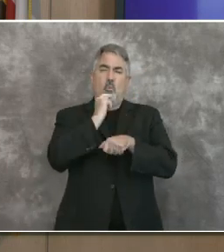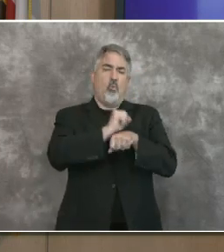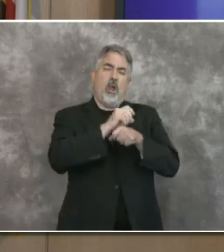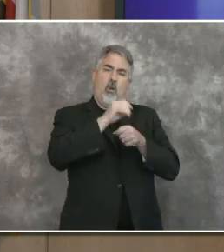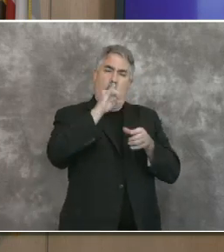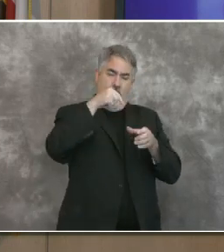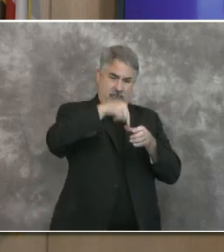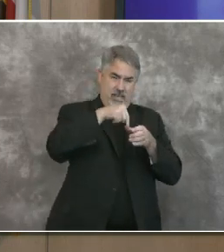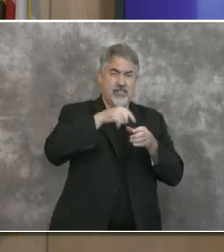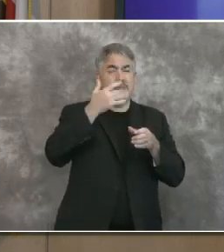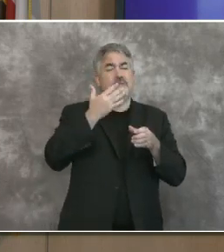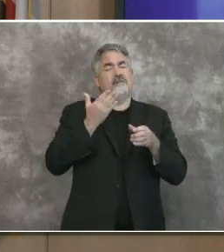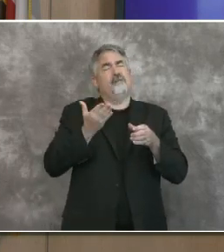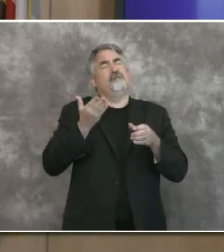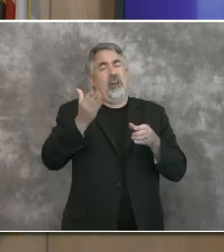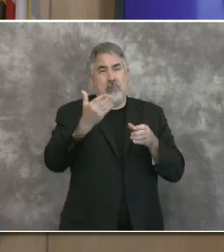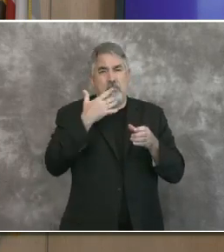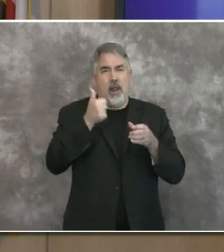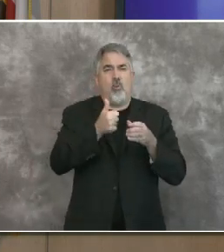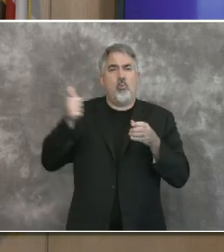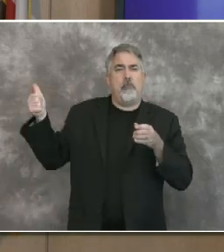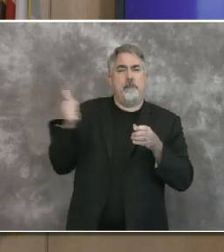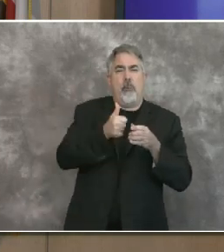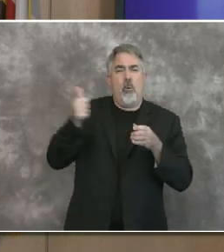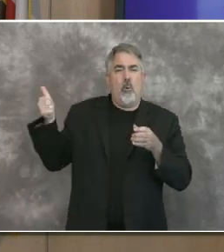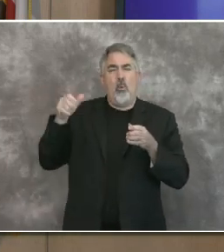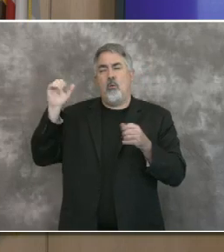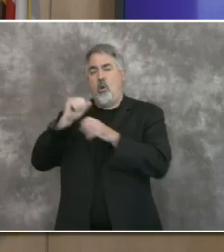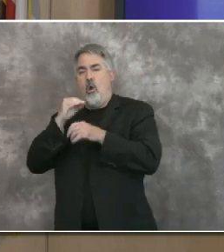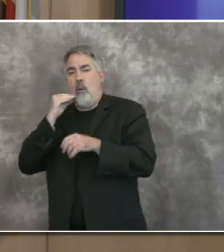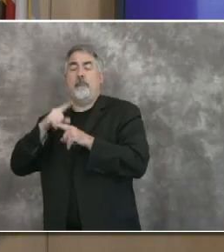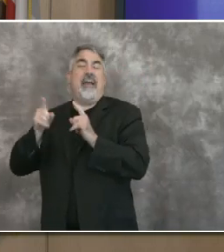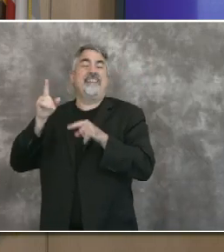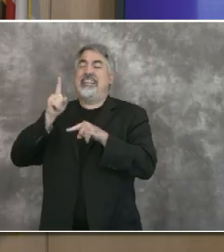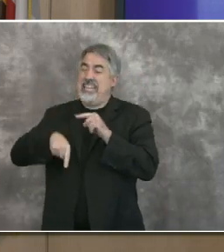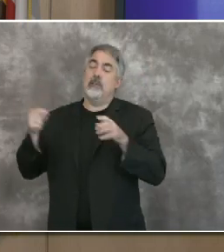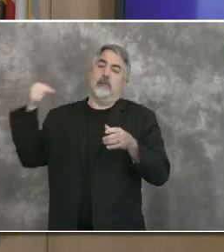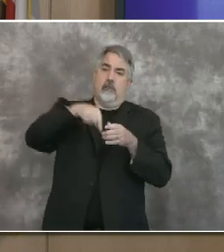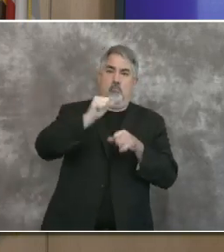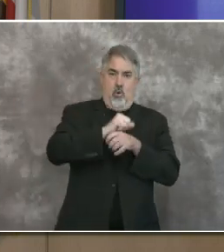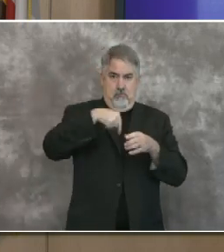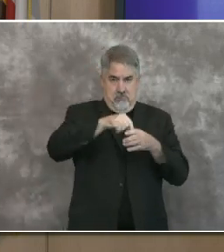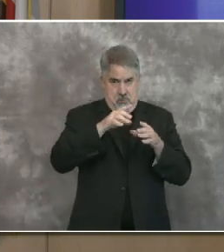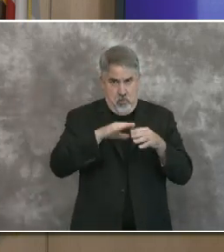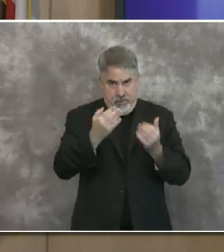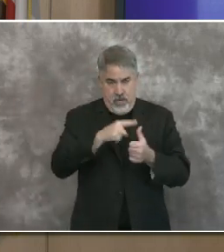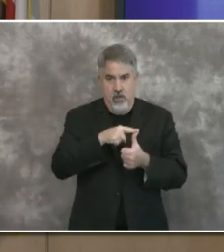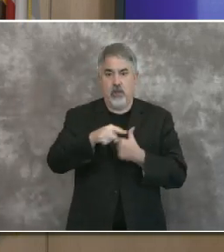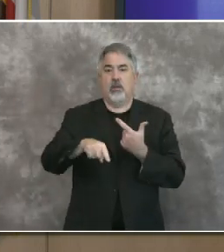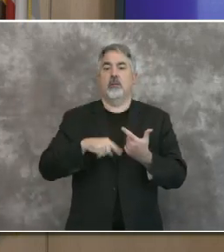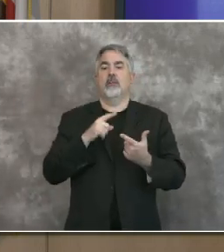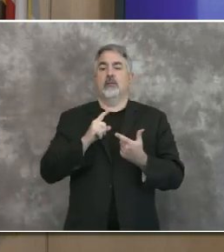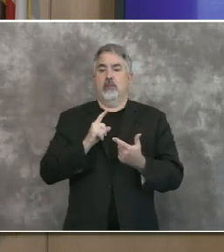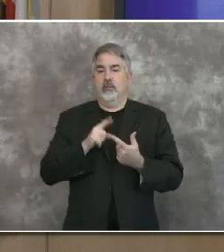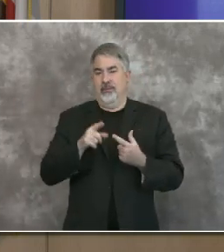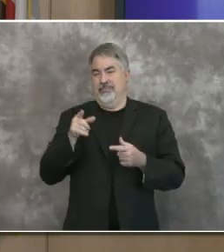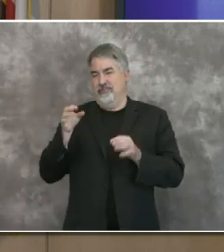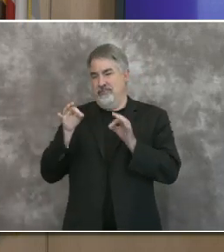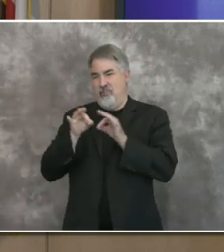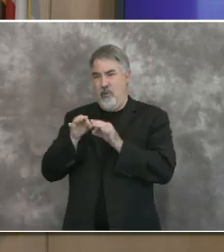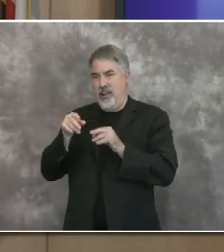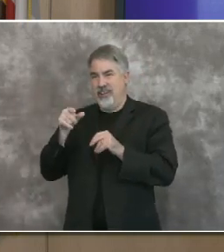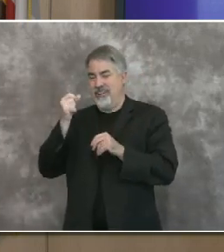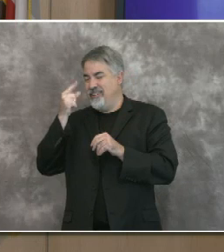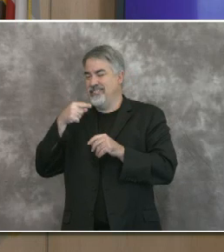encourage telework, strongly encourage that where possible, but for individuals who need to be physically present, office-based businesses